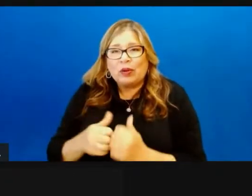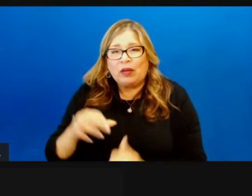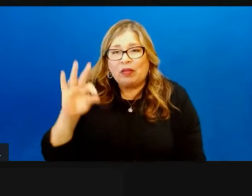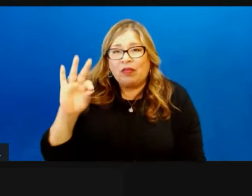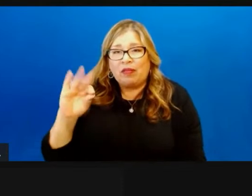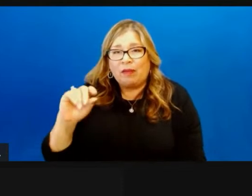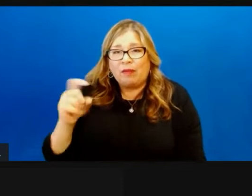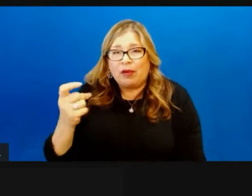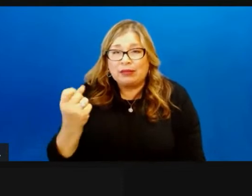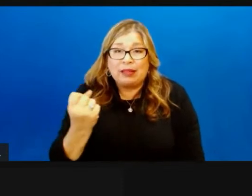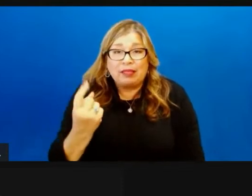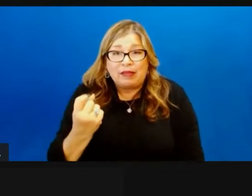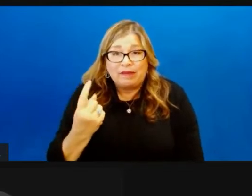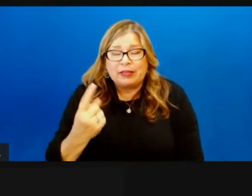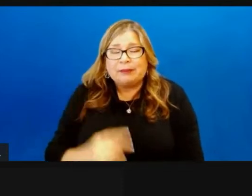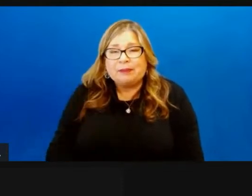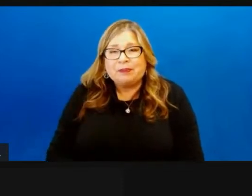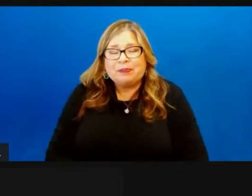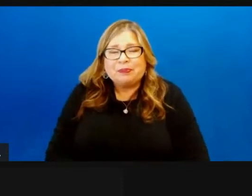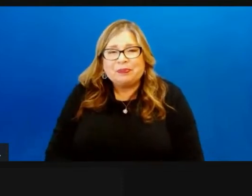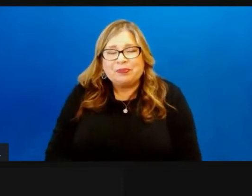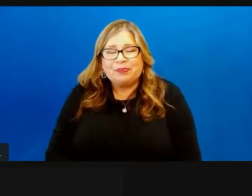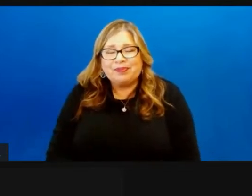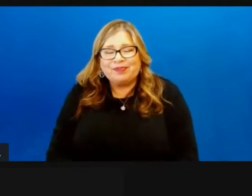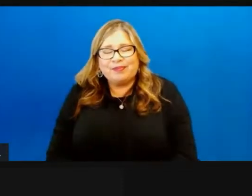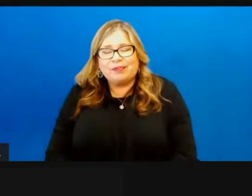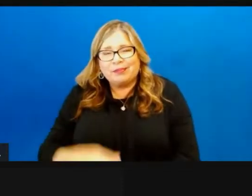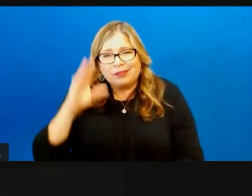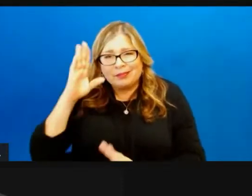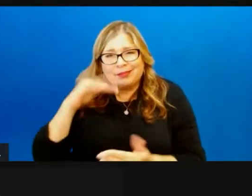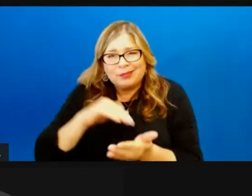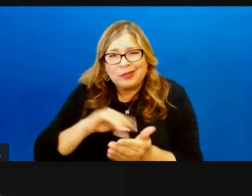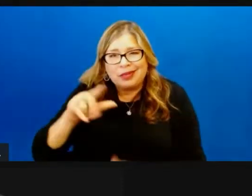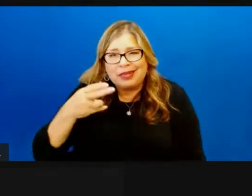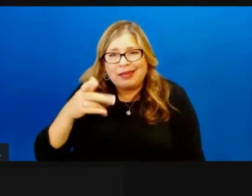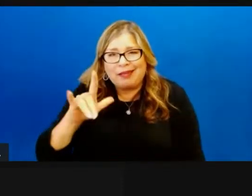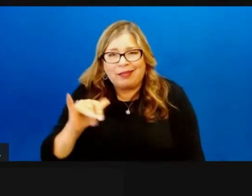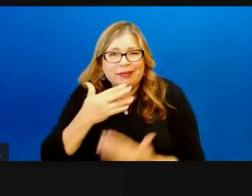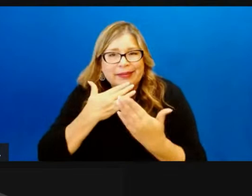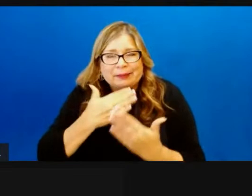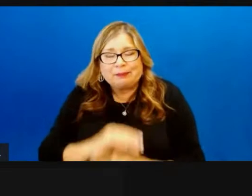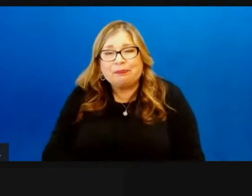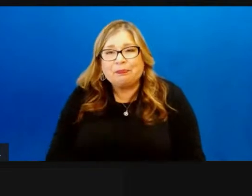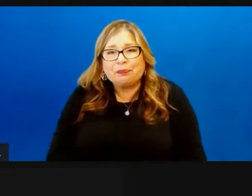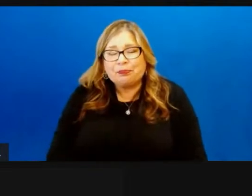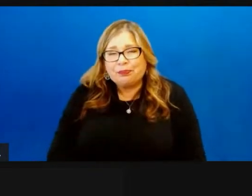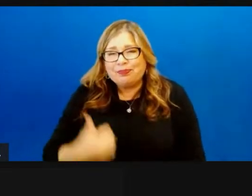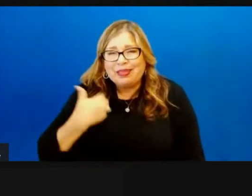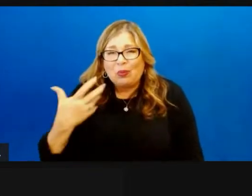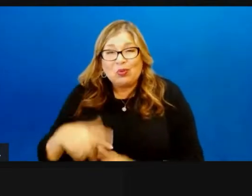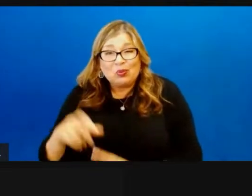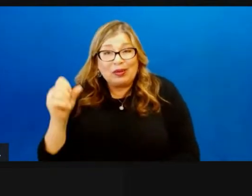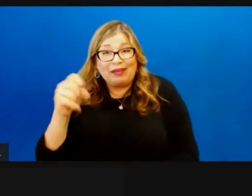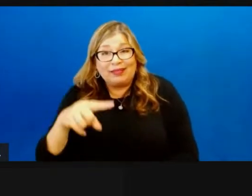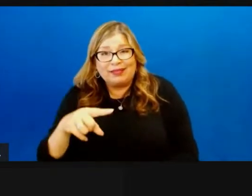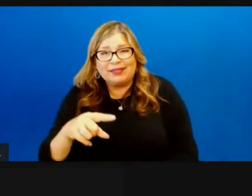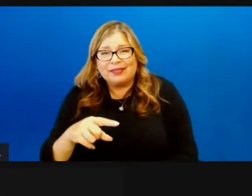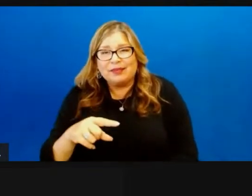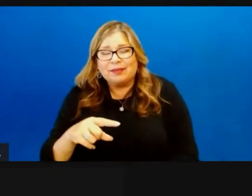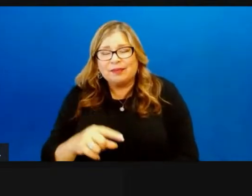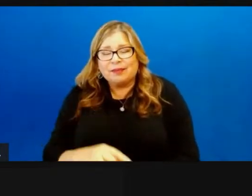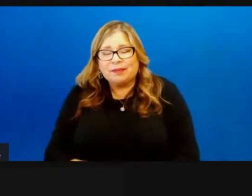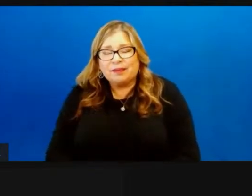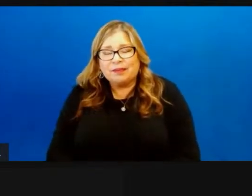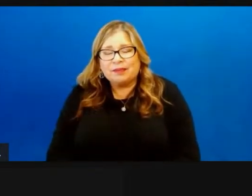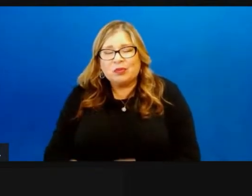Dr. Galley, good to have this opportunity. Thank you so much. I wanted to ask you something based on a conversation I had this morning